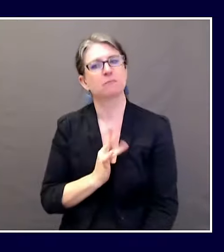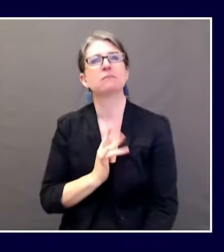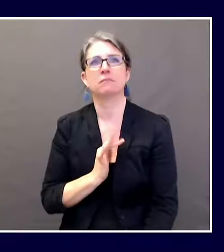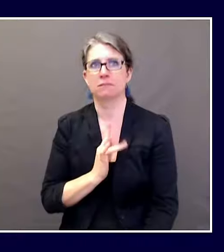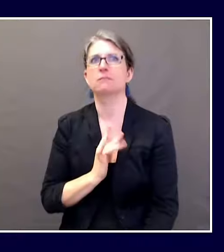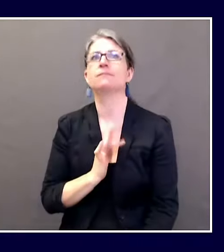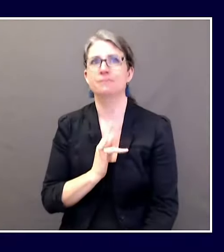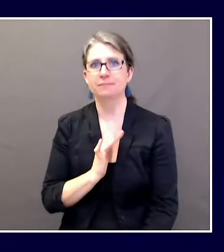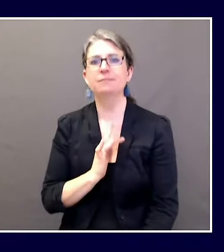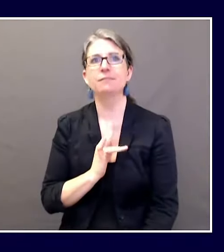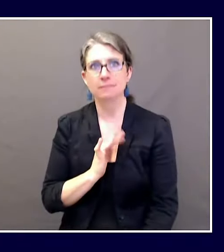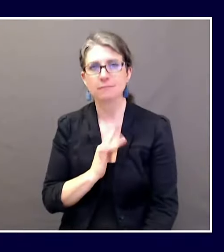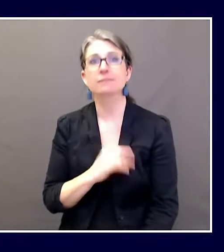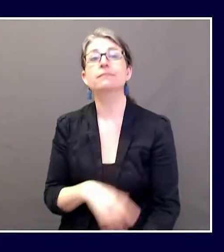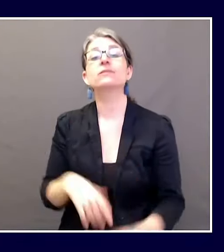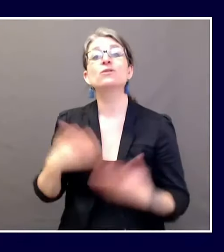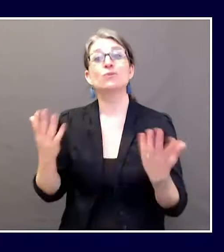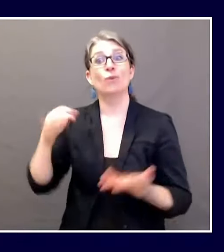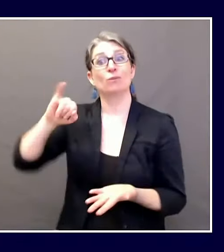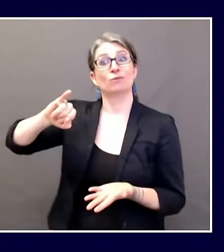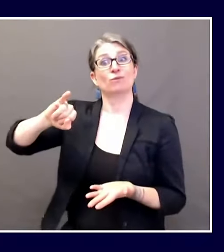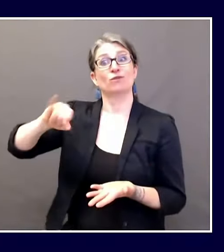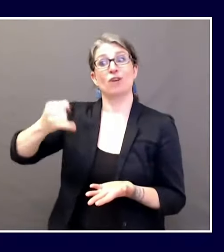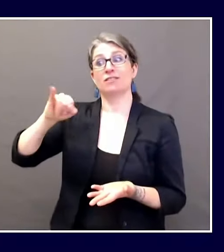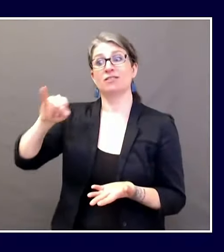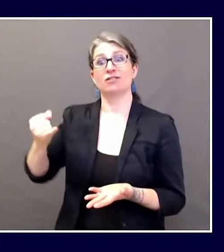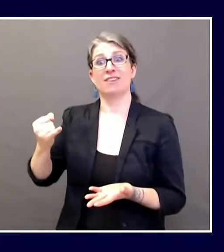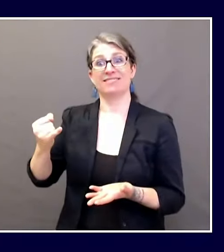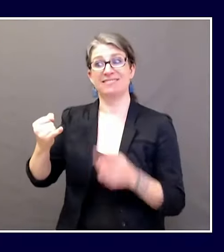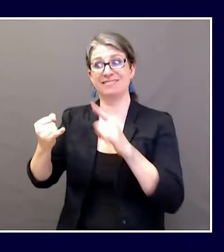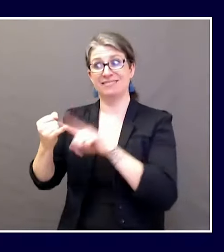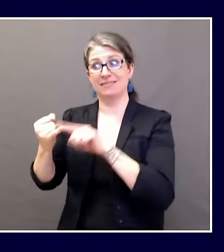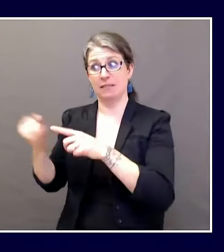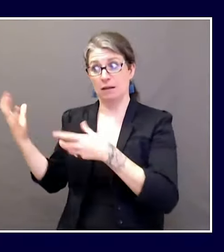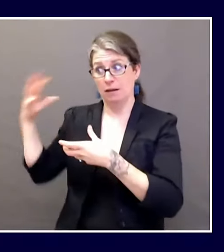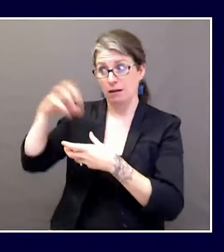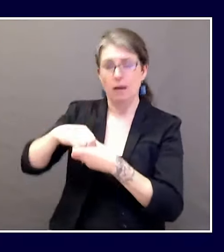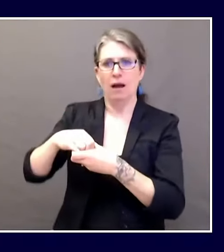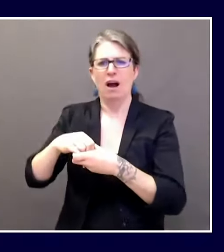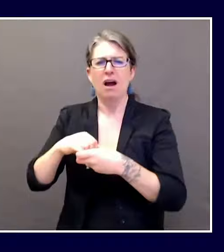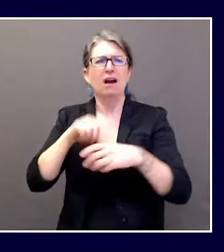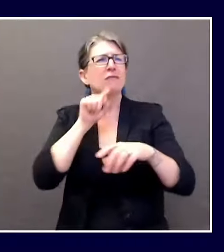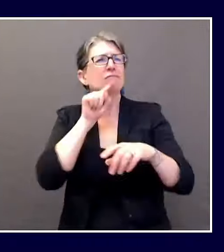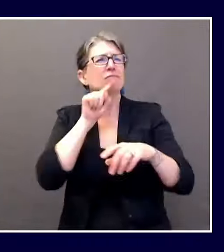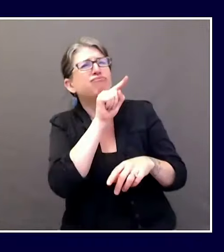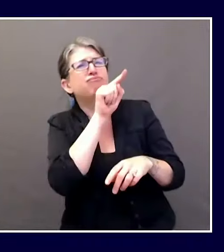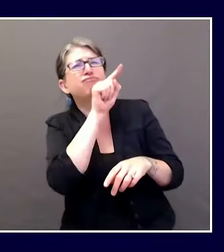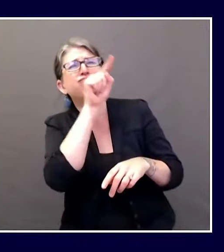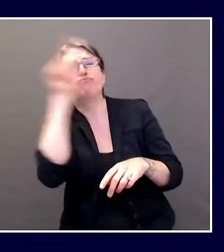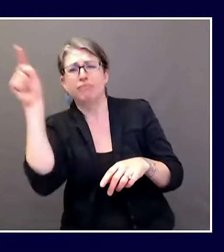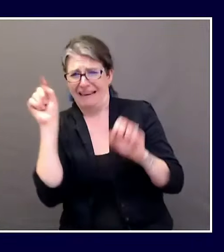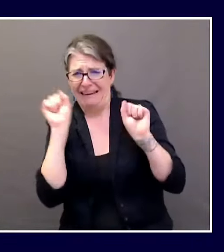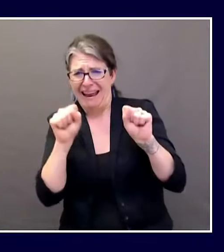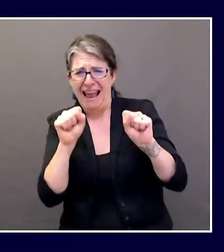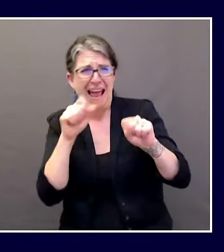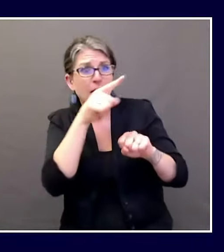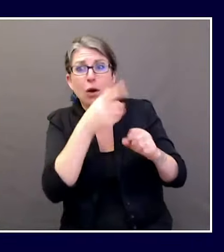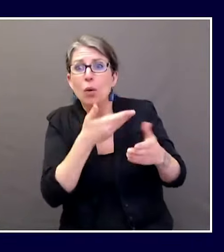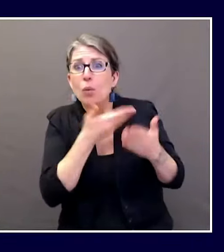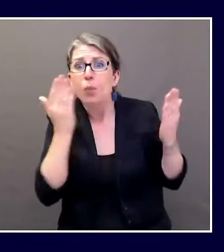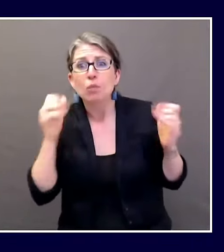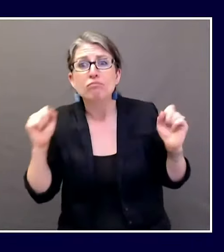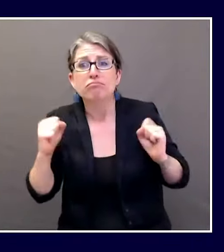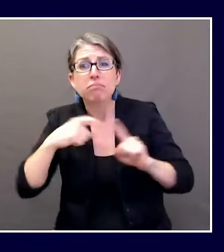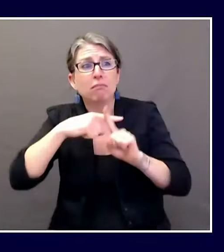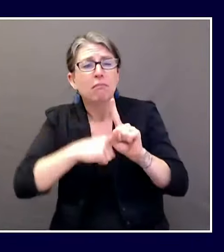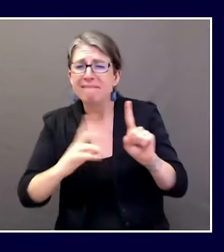freezing requirements that the Pfizer and the Moderna vaccines do. So this week, we will be able to make allocations to hospitals